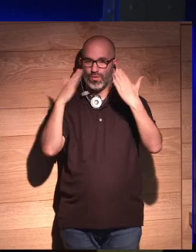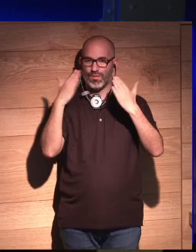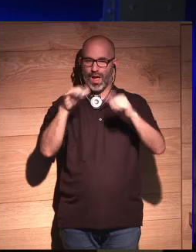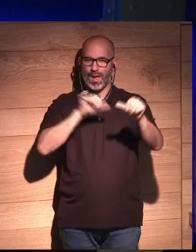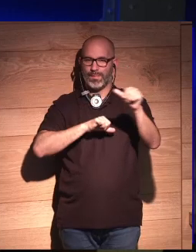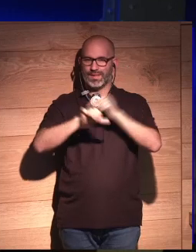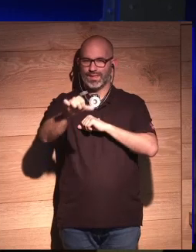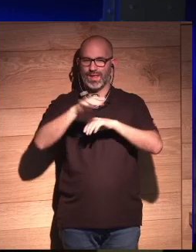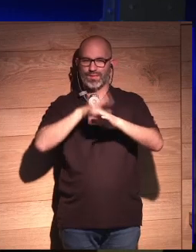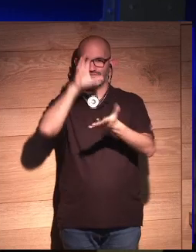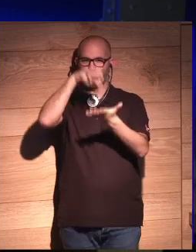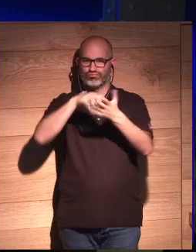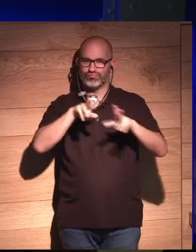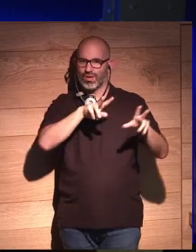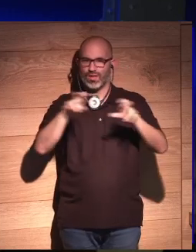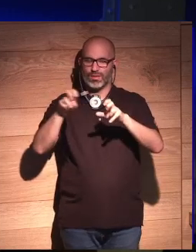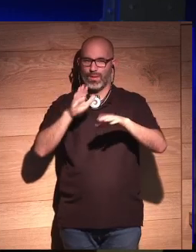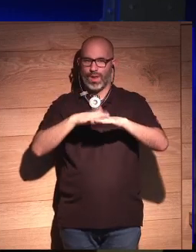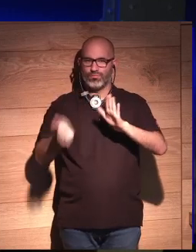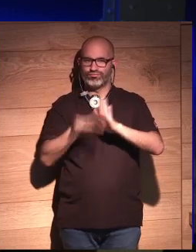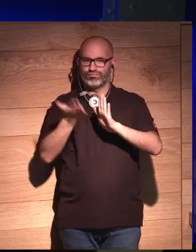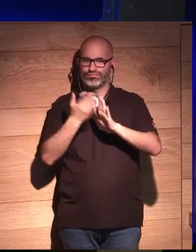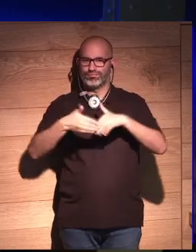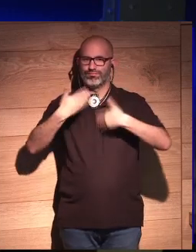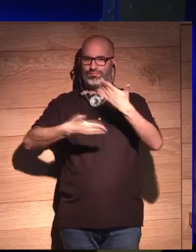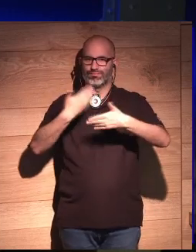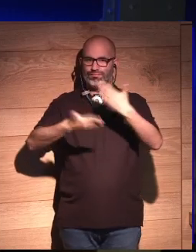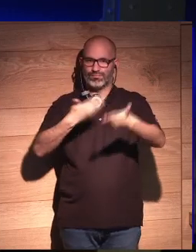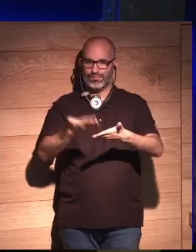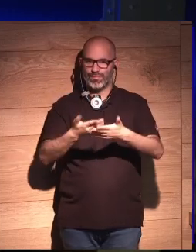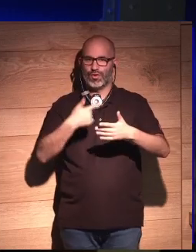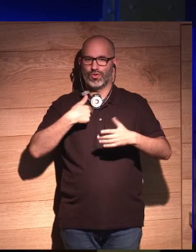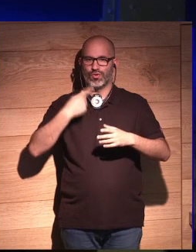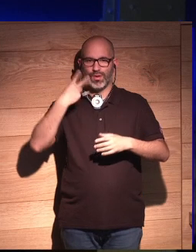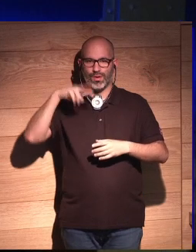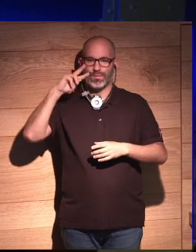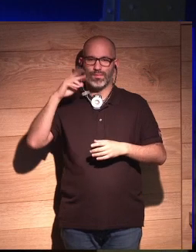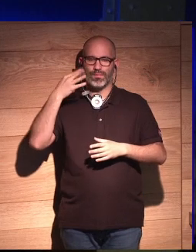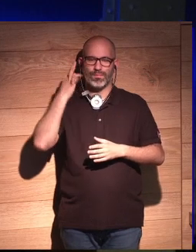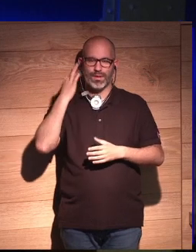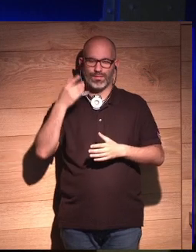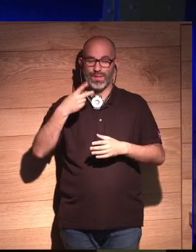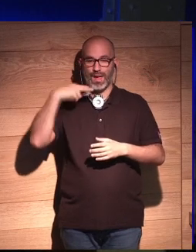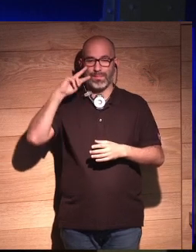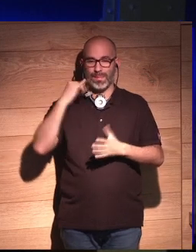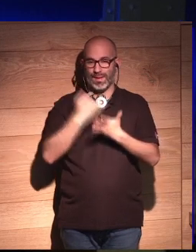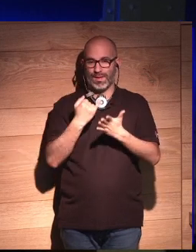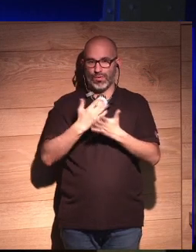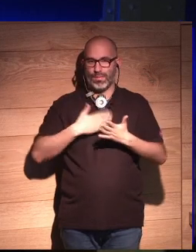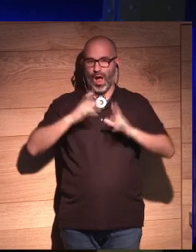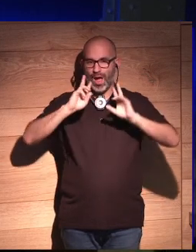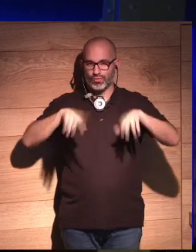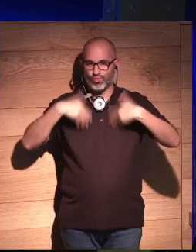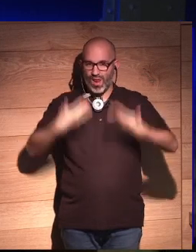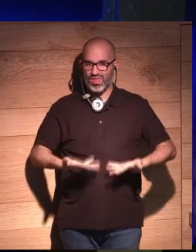big old promotion, upgraded my experiment to an initiative at the Institute, and something that we're all